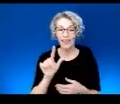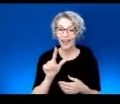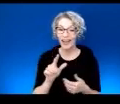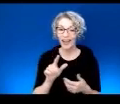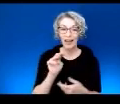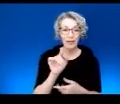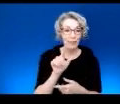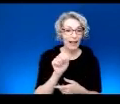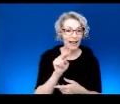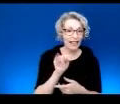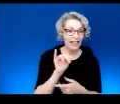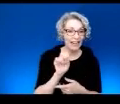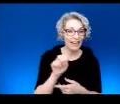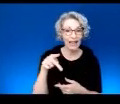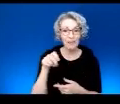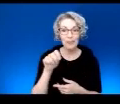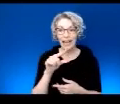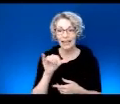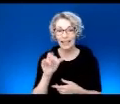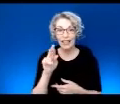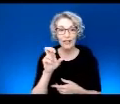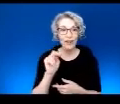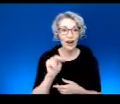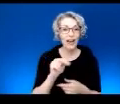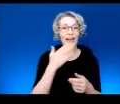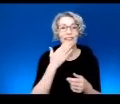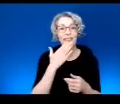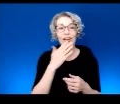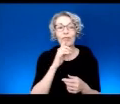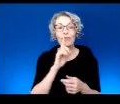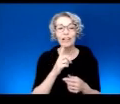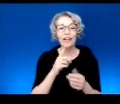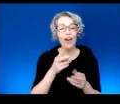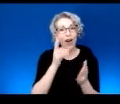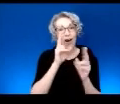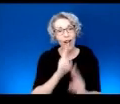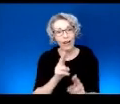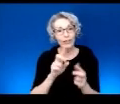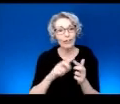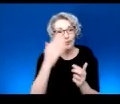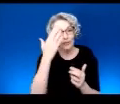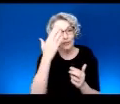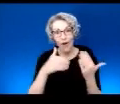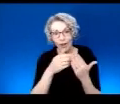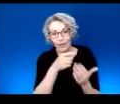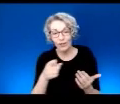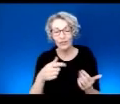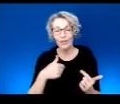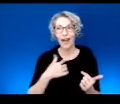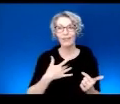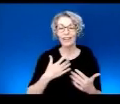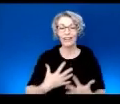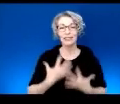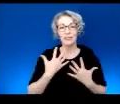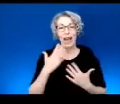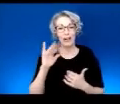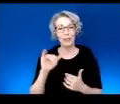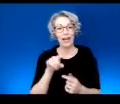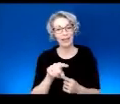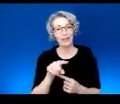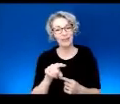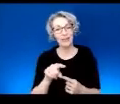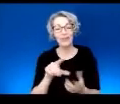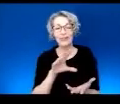and Ron, it really is an honor to know all of you, and I'm inspired by you, and